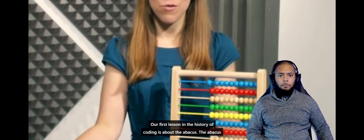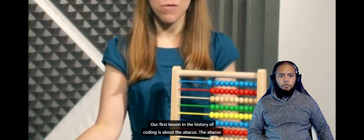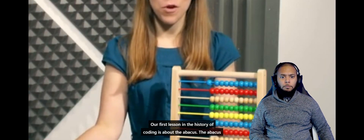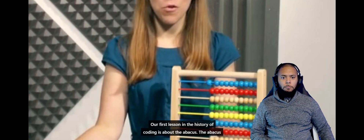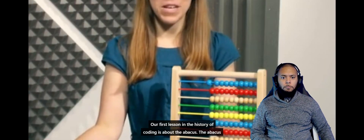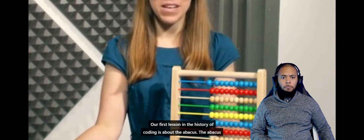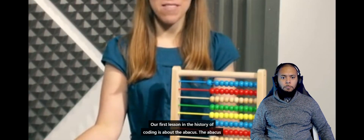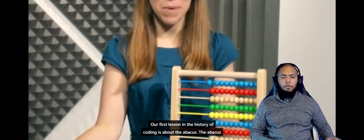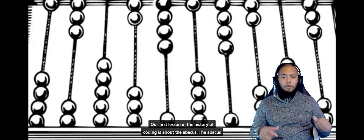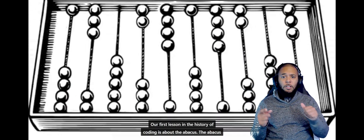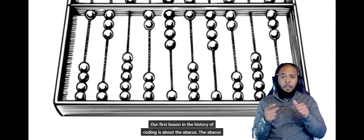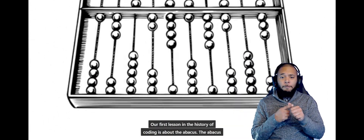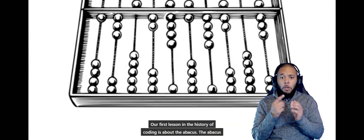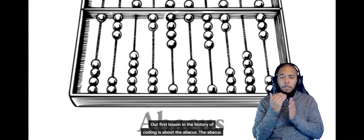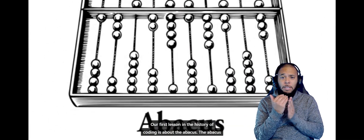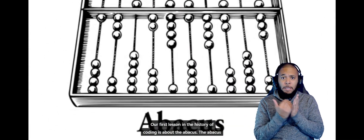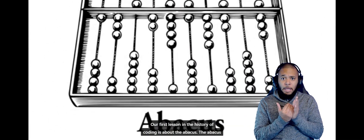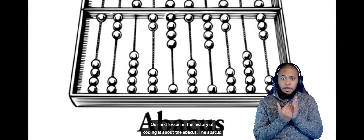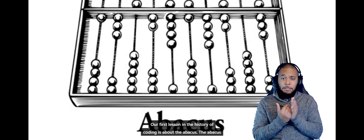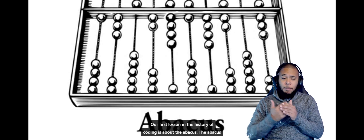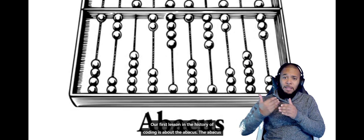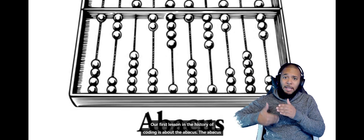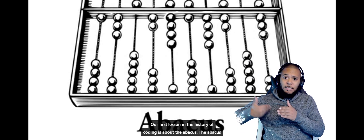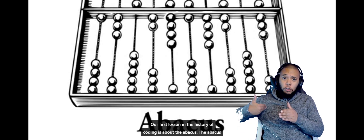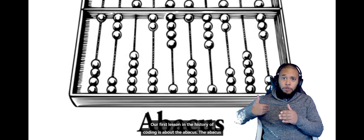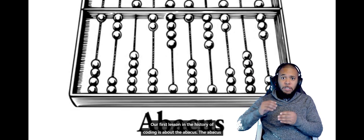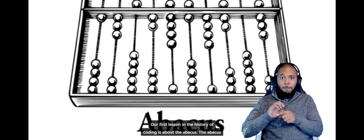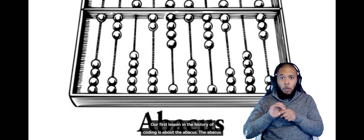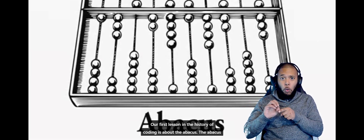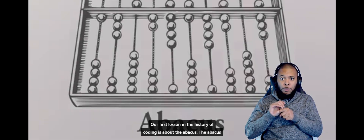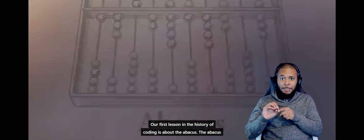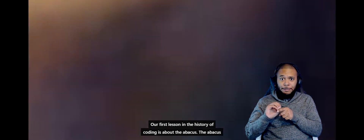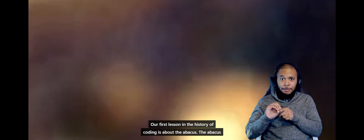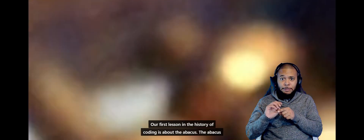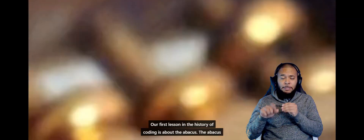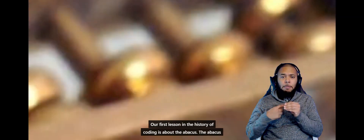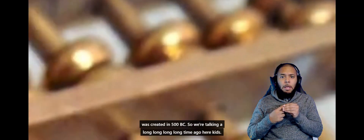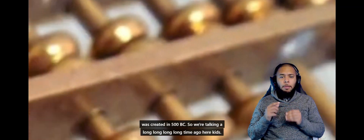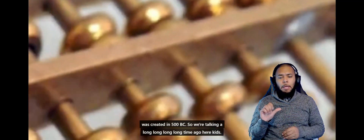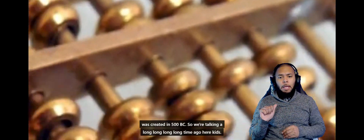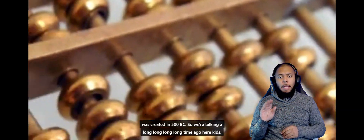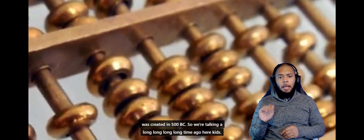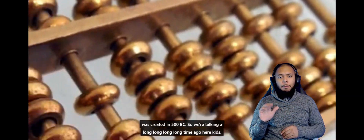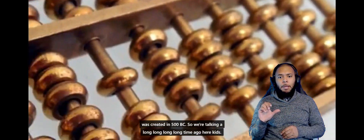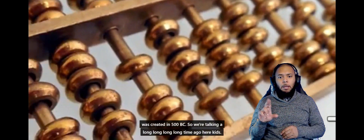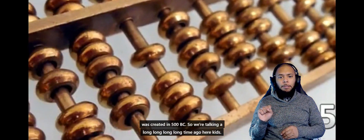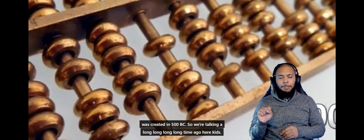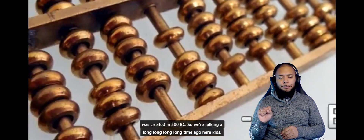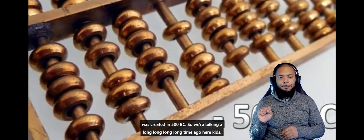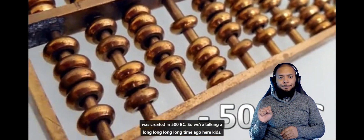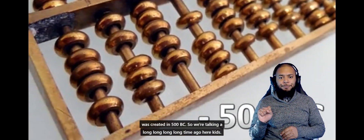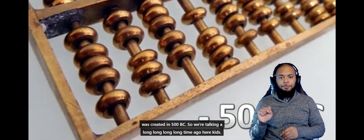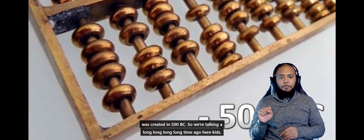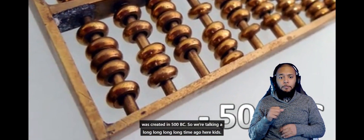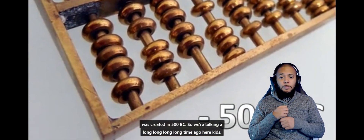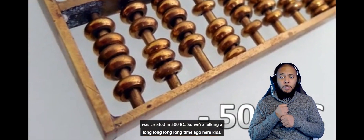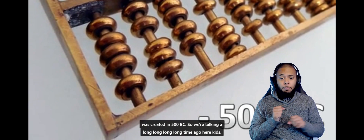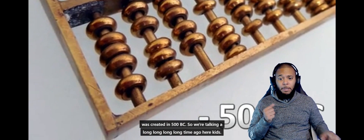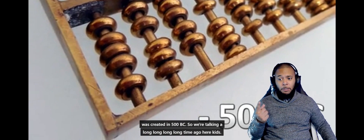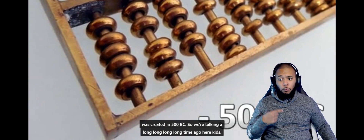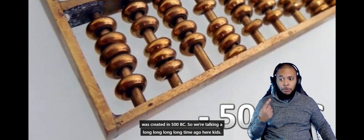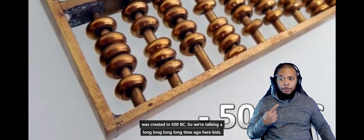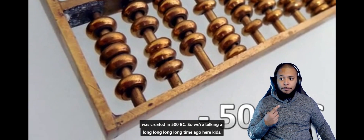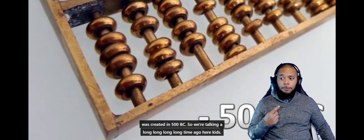lesson in the history of coding is about the abacus. The abacus was created in